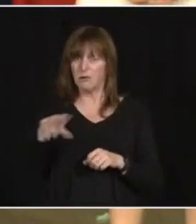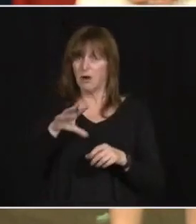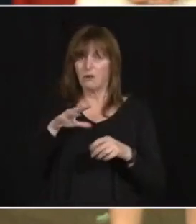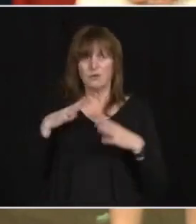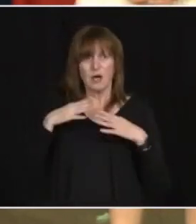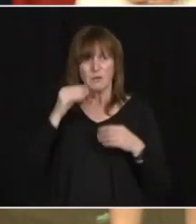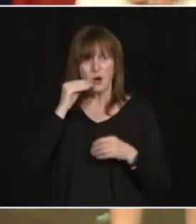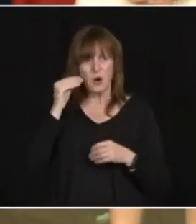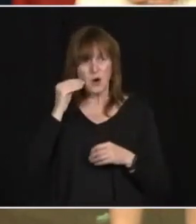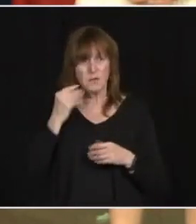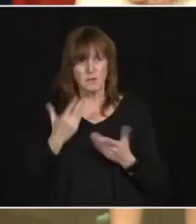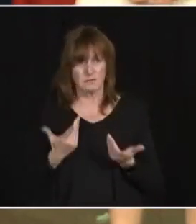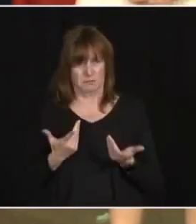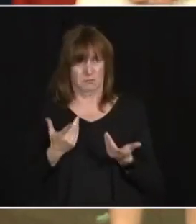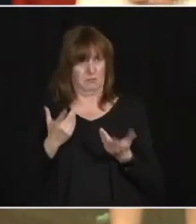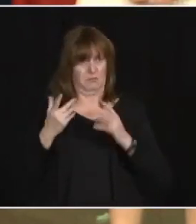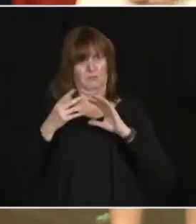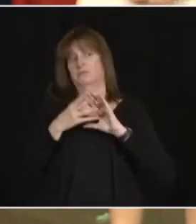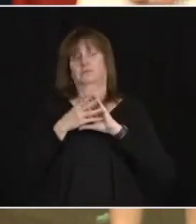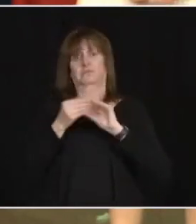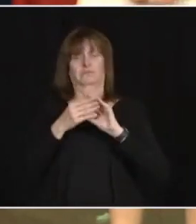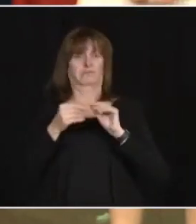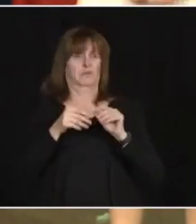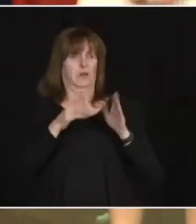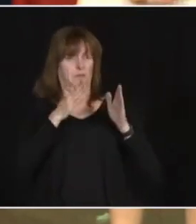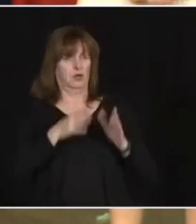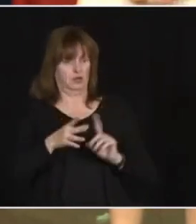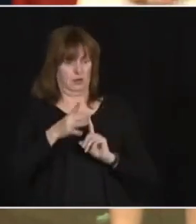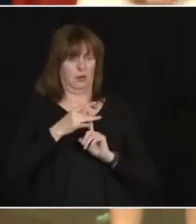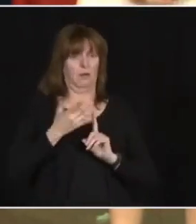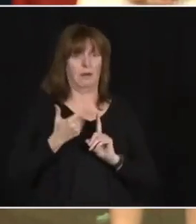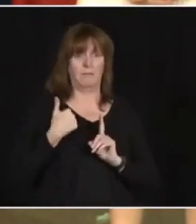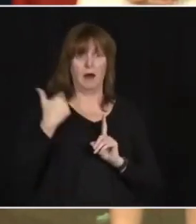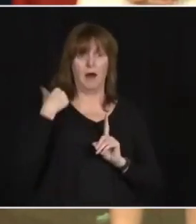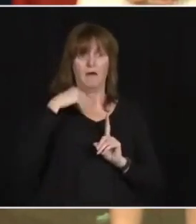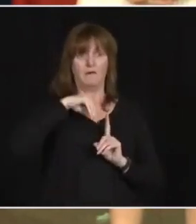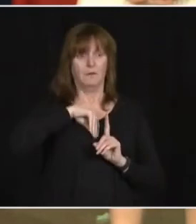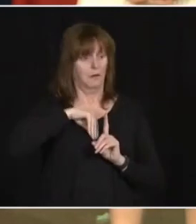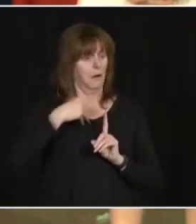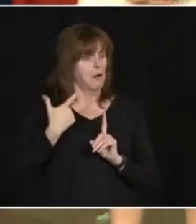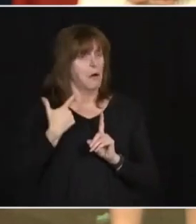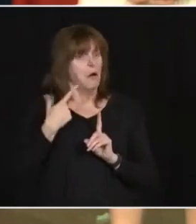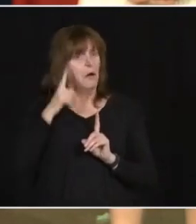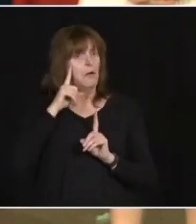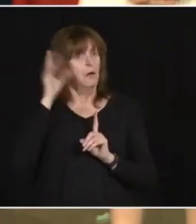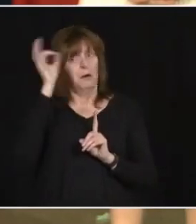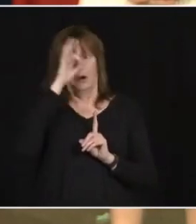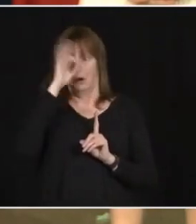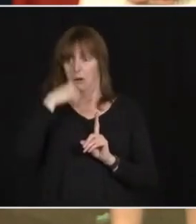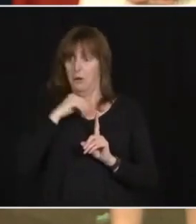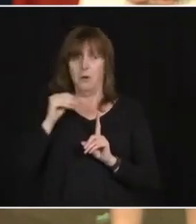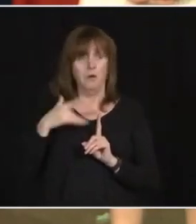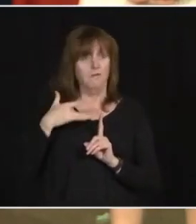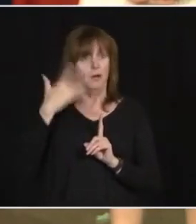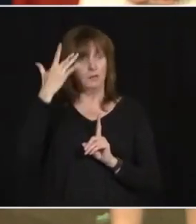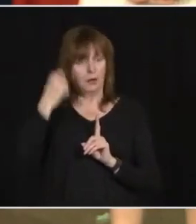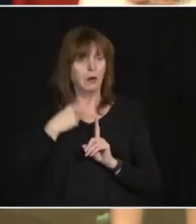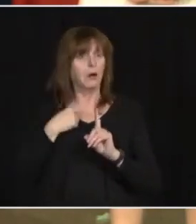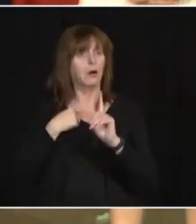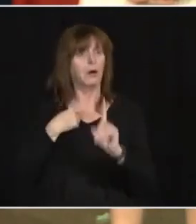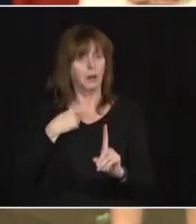allowing temp workers and contract workers in to various facilities, will they be required to